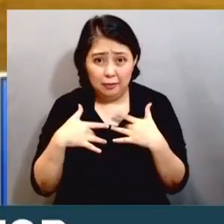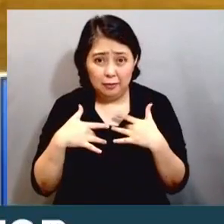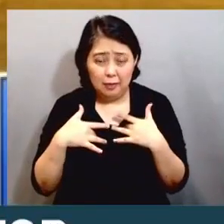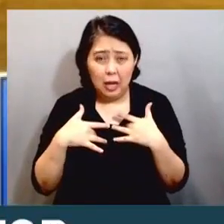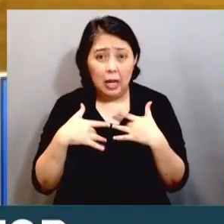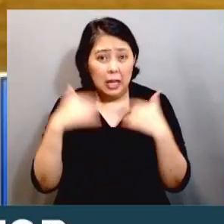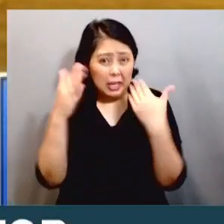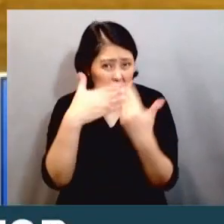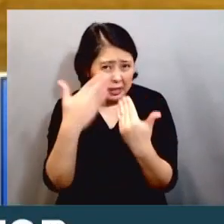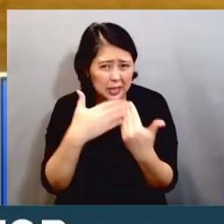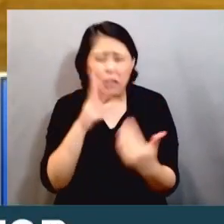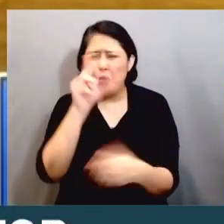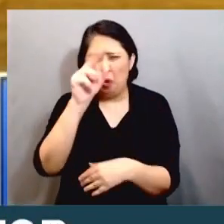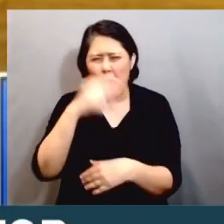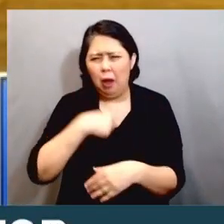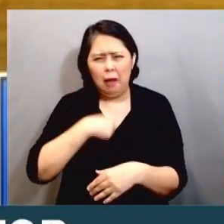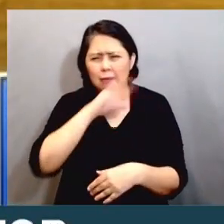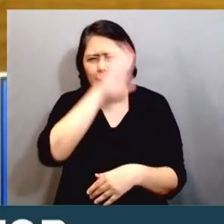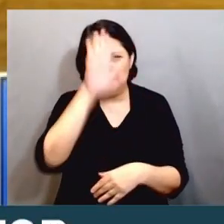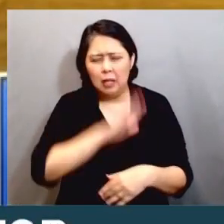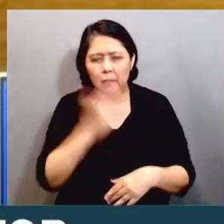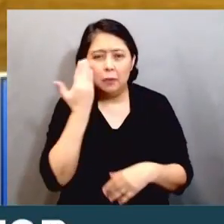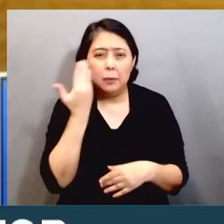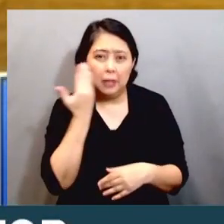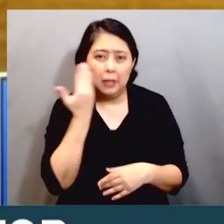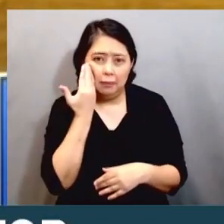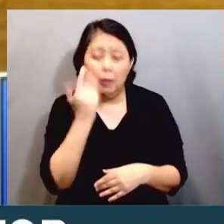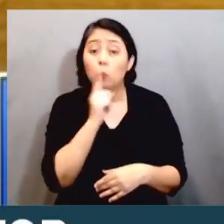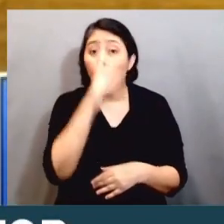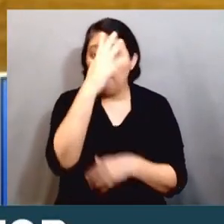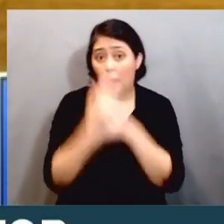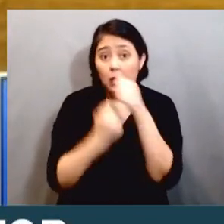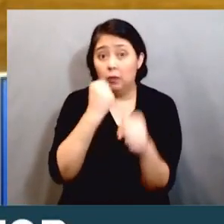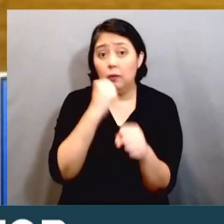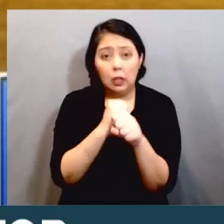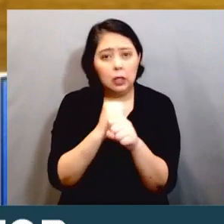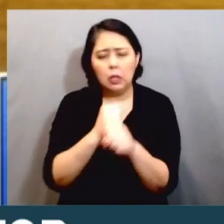Indeed, the past 5 years have truly been challenging.